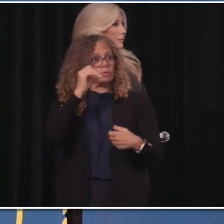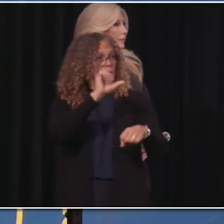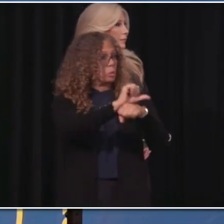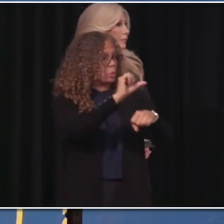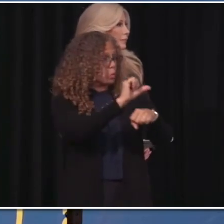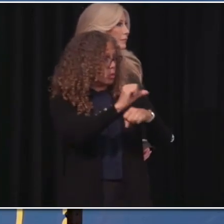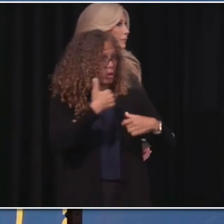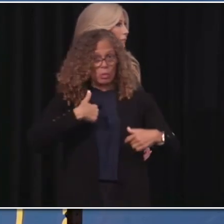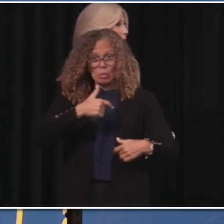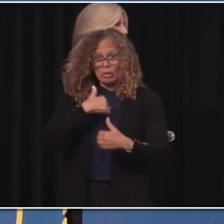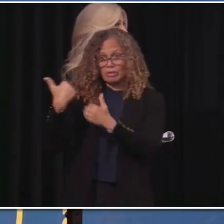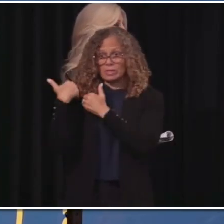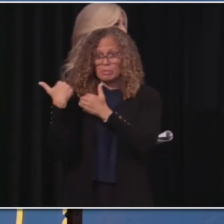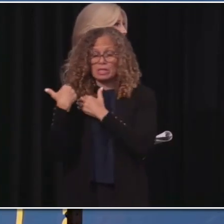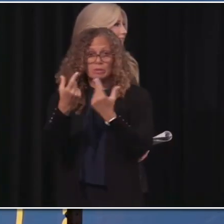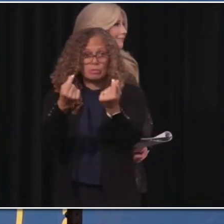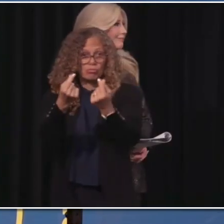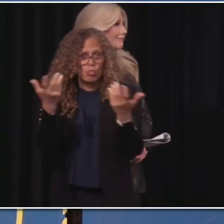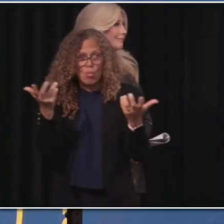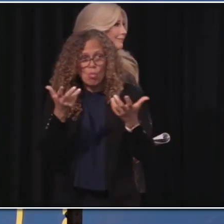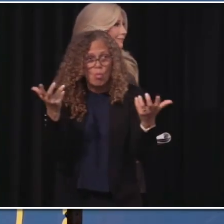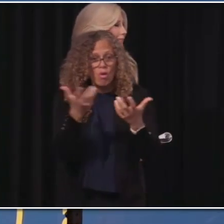to ensure that freedom